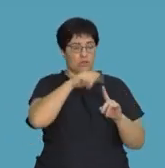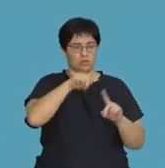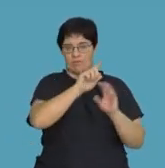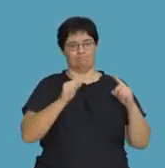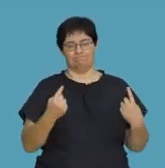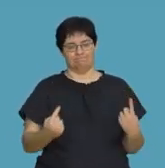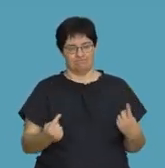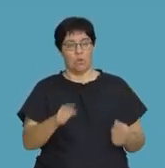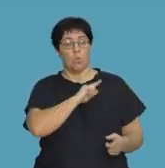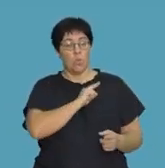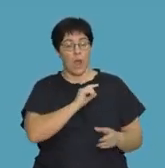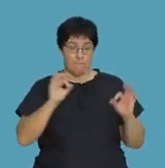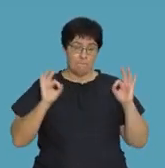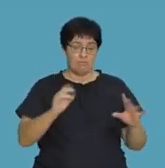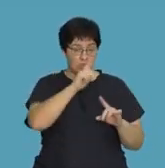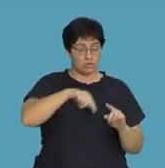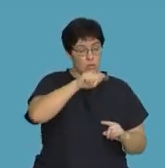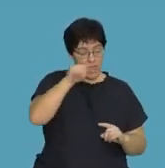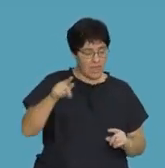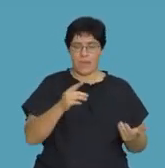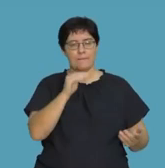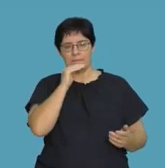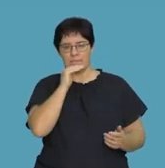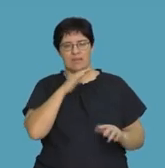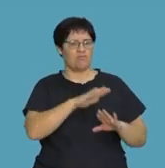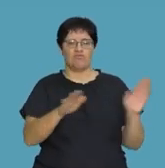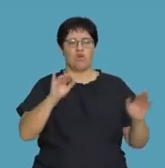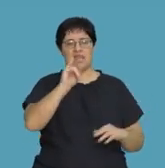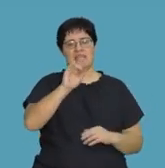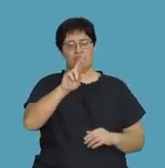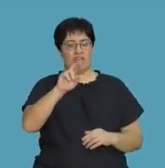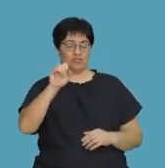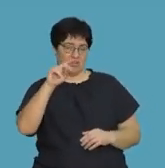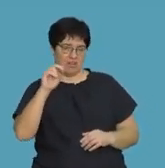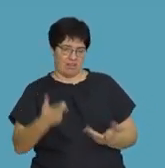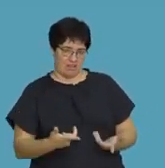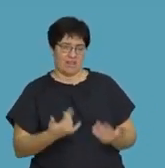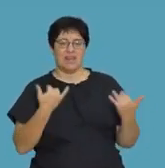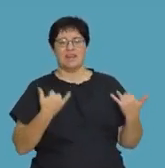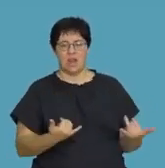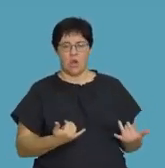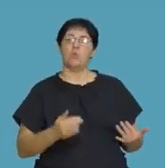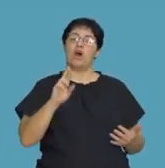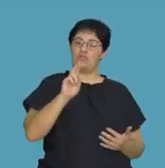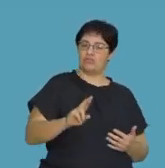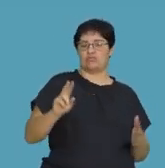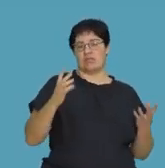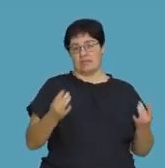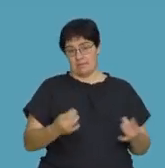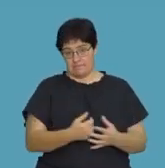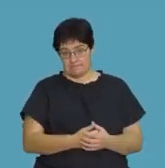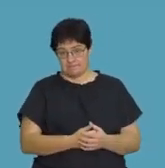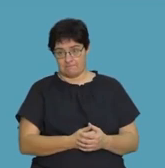soon as it becomes a perfect square, it will no longer be an irrational number. It will now be a rational number,